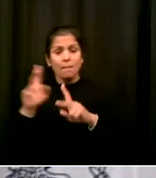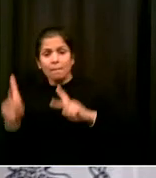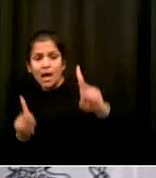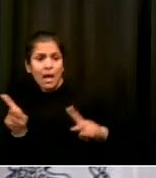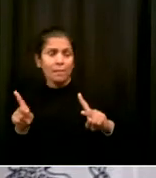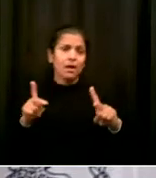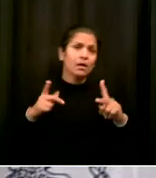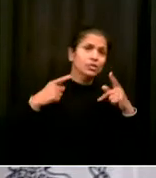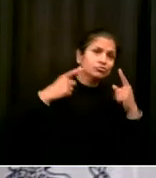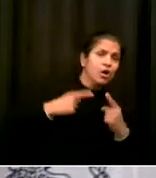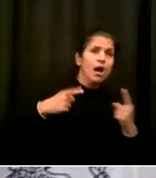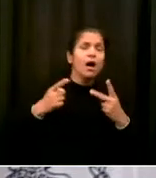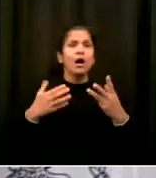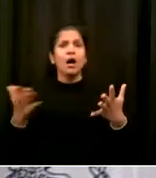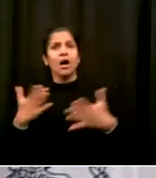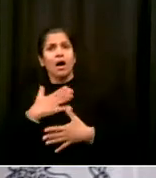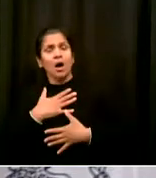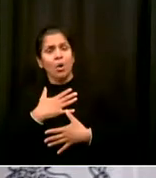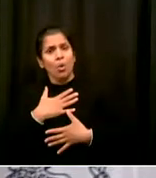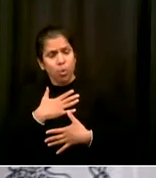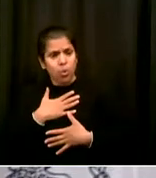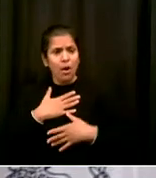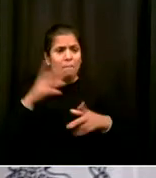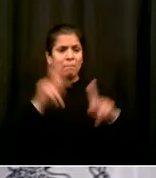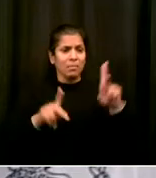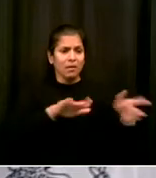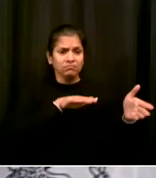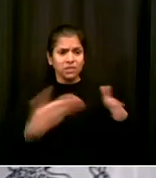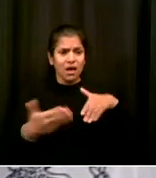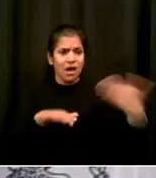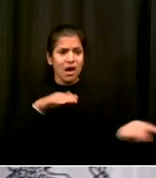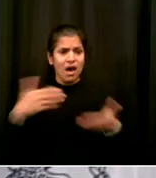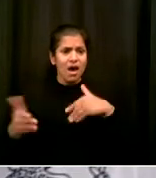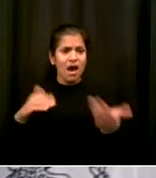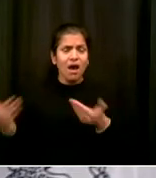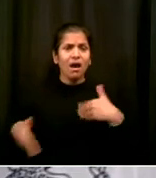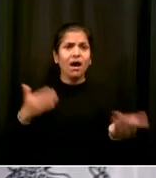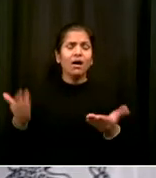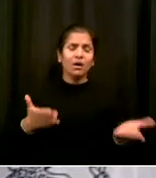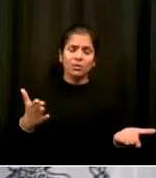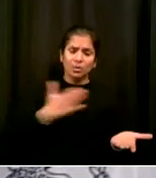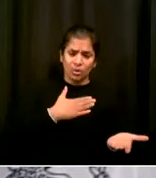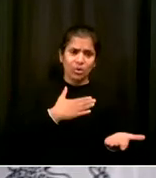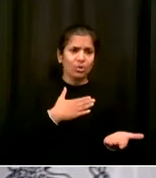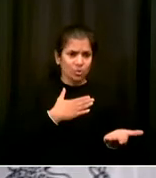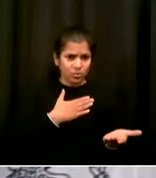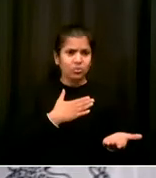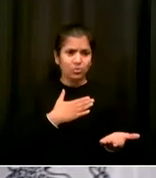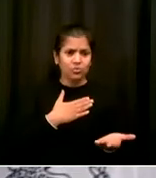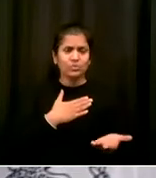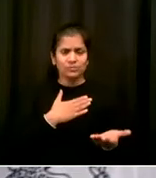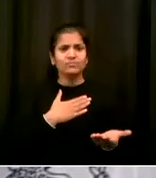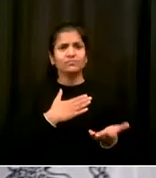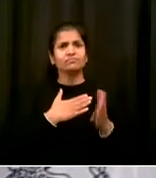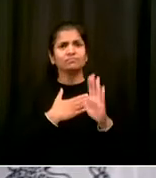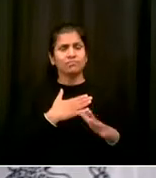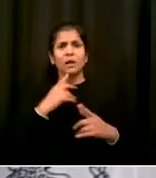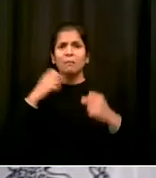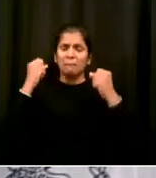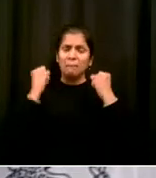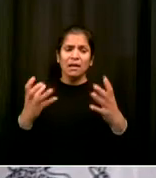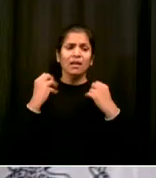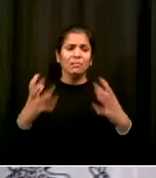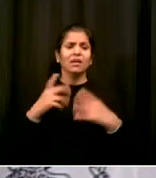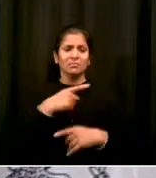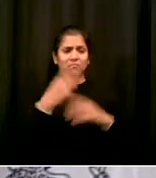lost. And we've got to be there with their families every day. All the families who lost loved ones, my heart goes out to you. You're